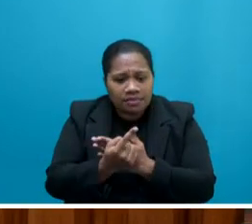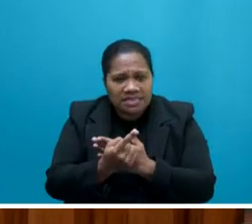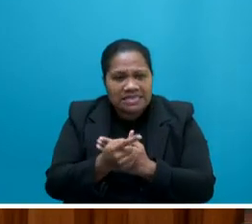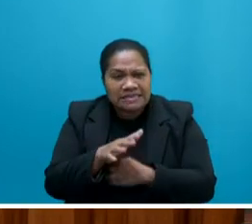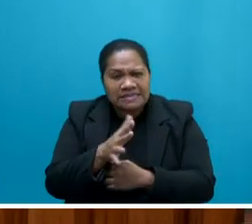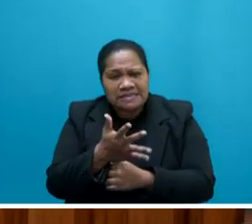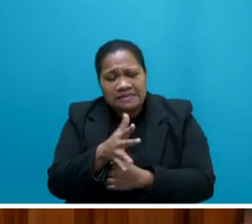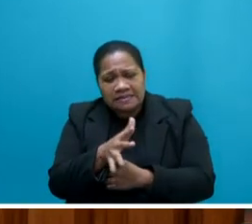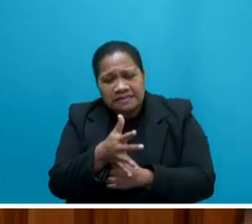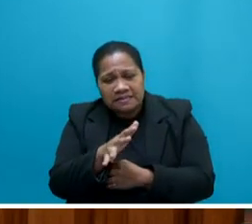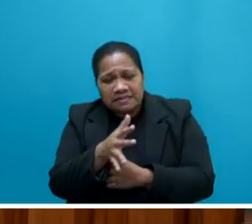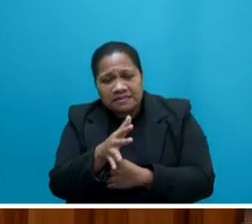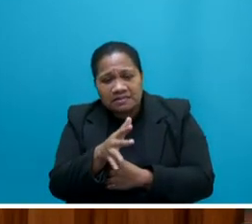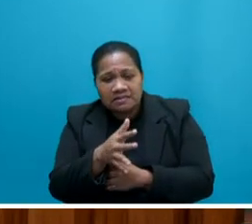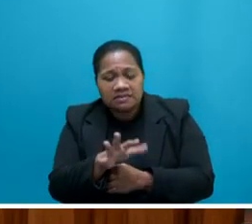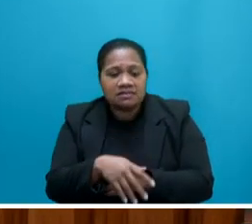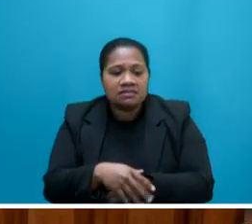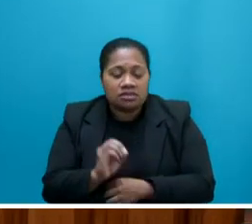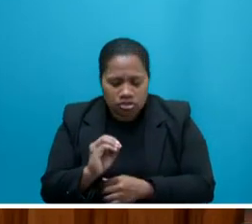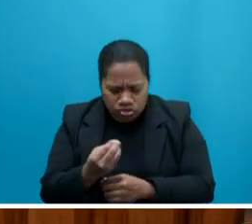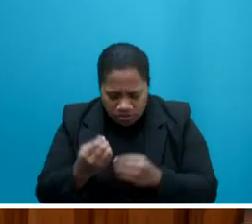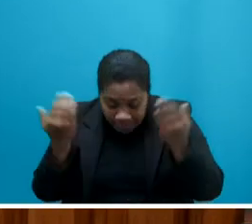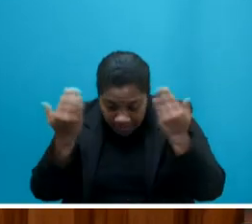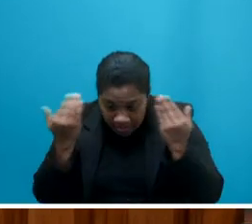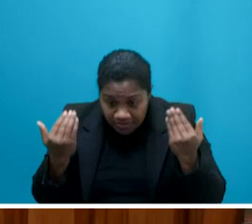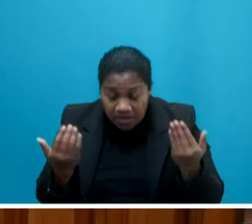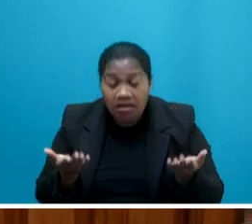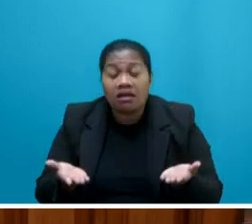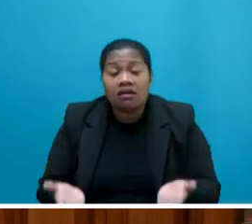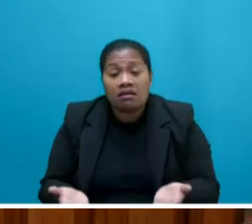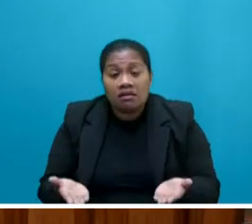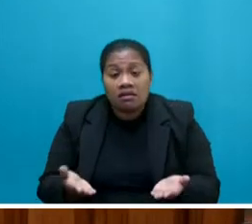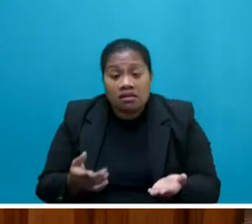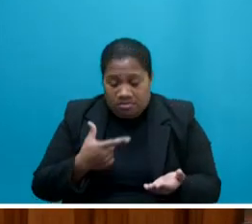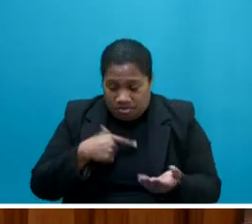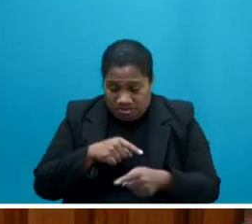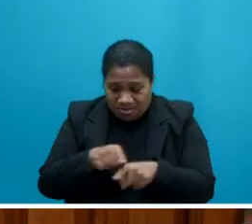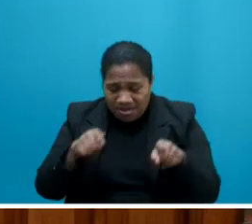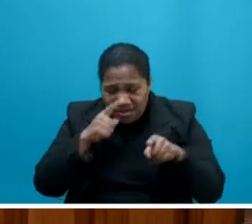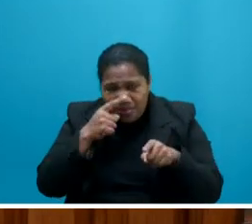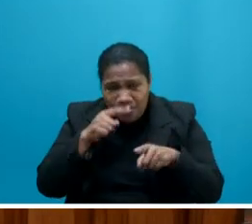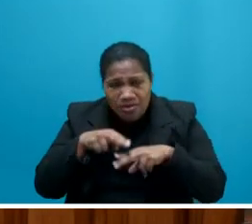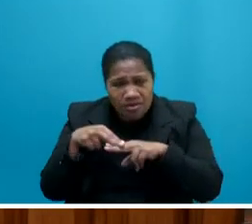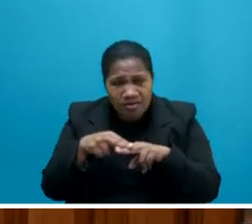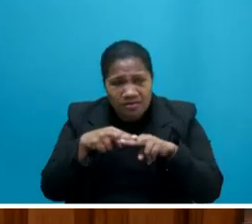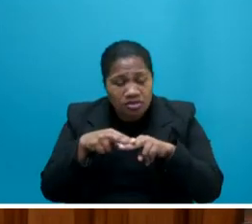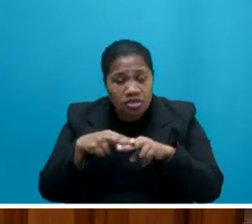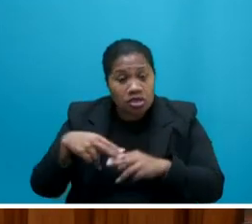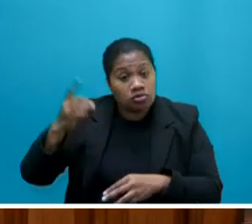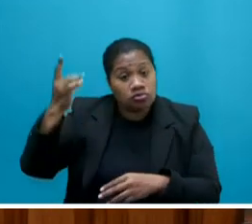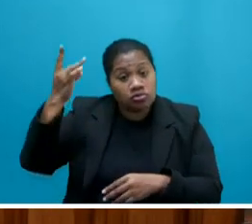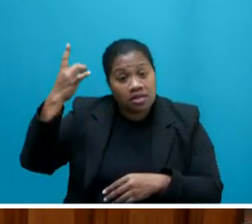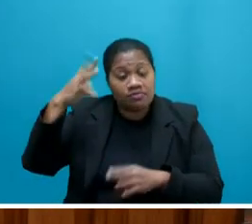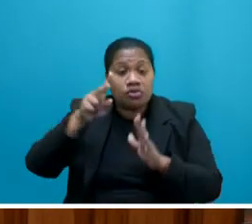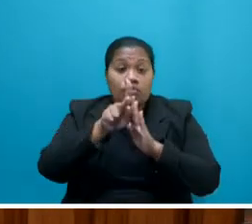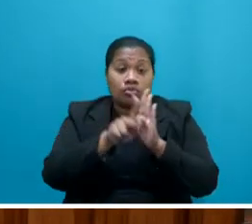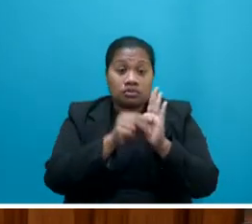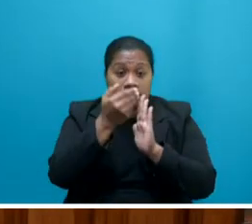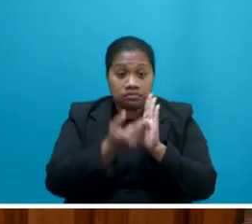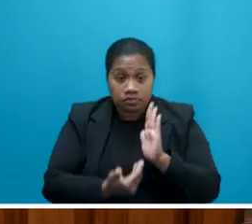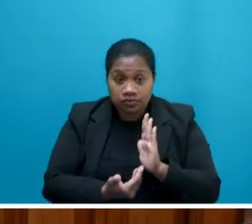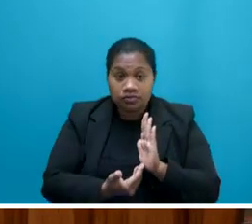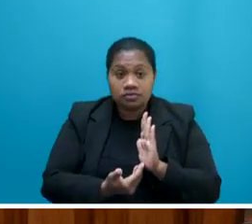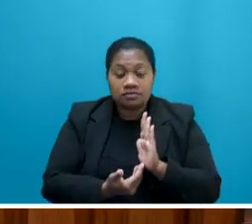sir, as a loyal, caring, and responsible opposition of the people of Fiji, SODELPA's policy on the resource-based